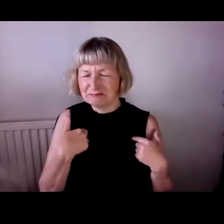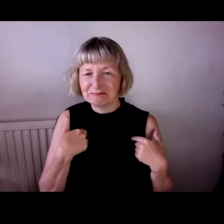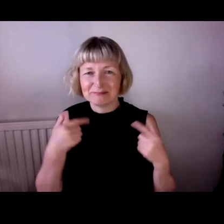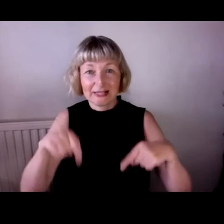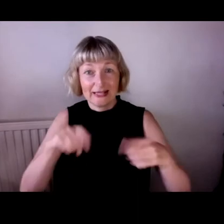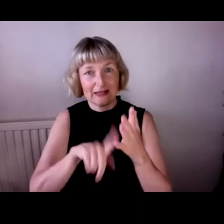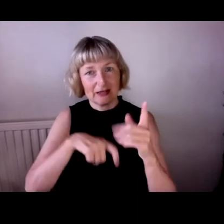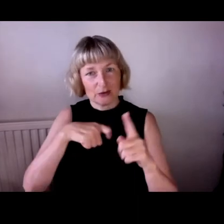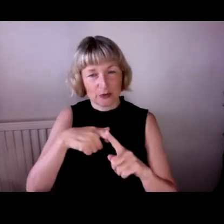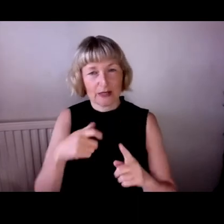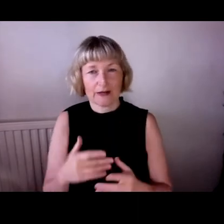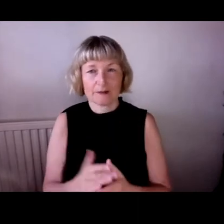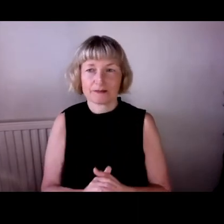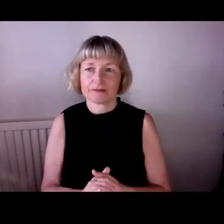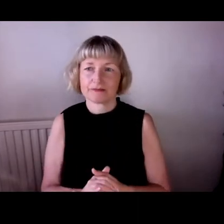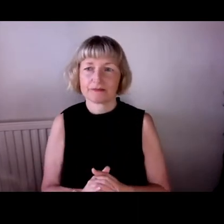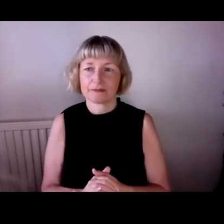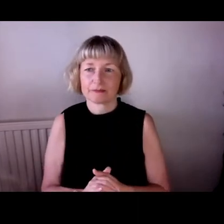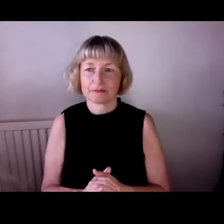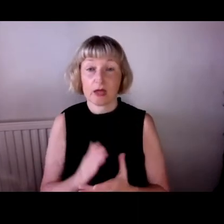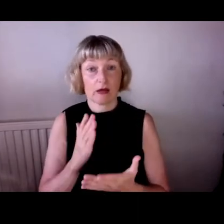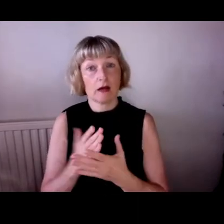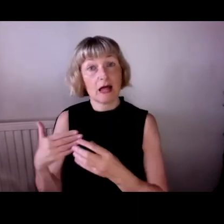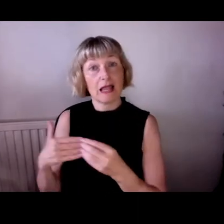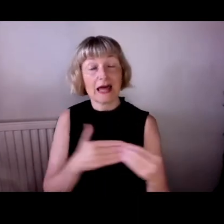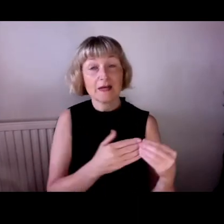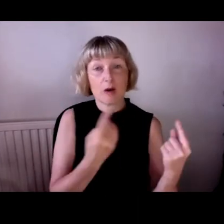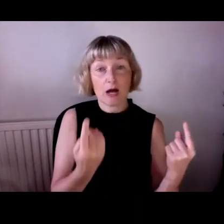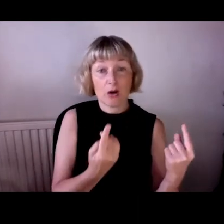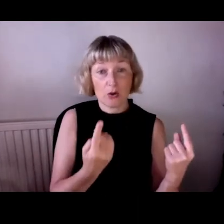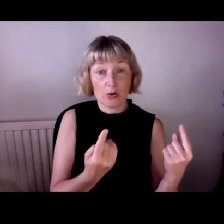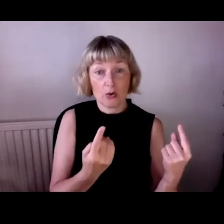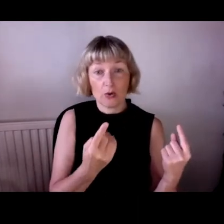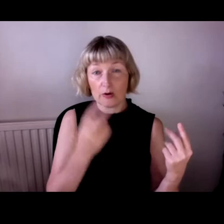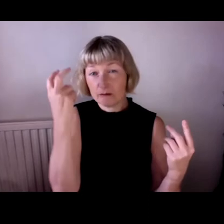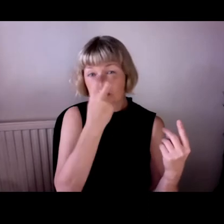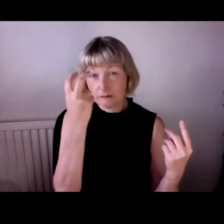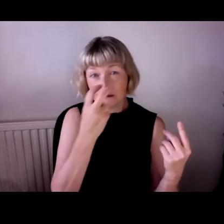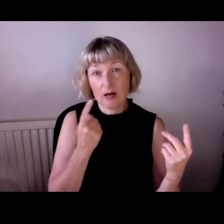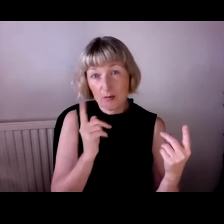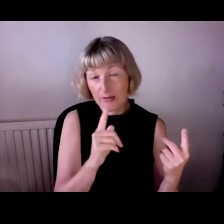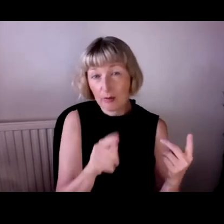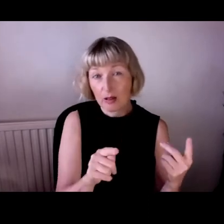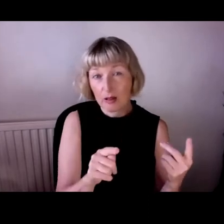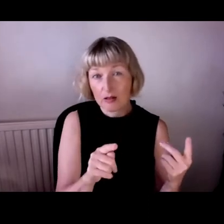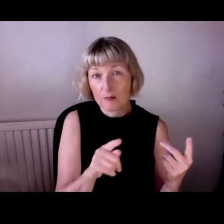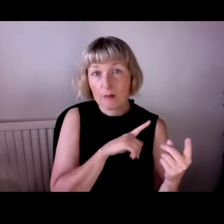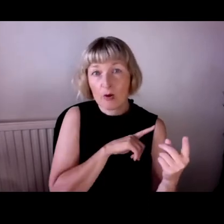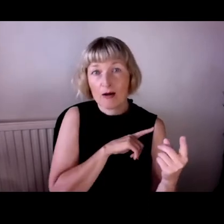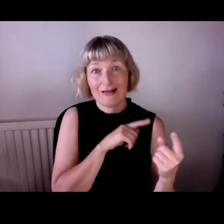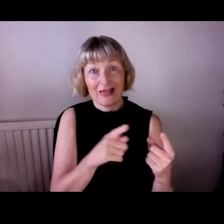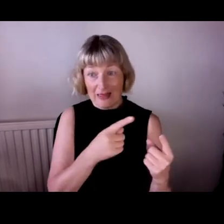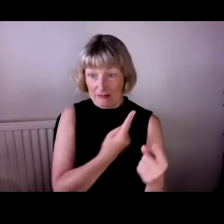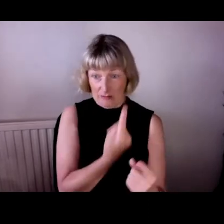UK. And it was definitely led by visually impaired people. They wanted to go to